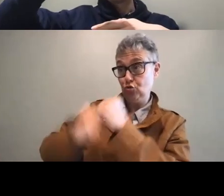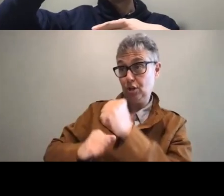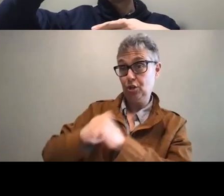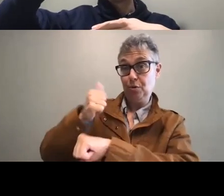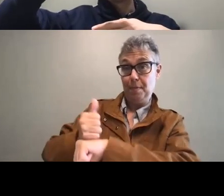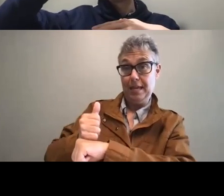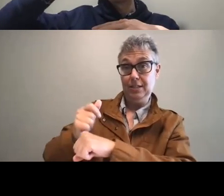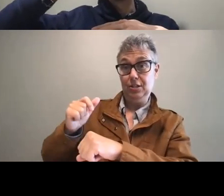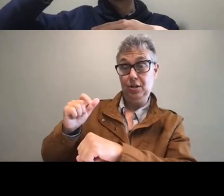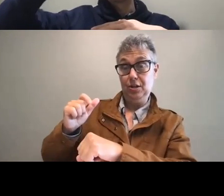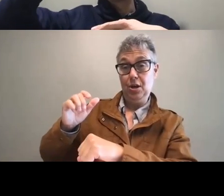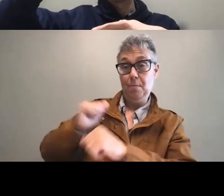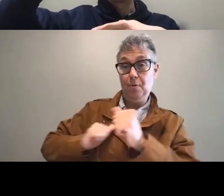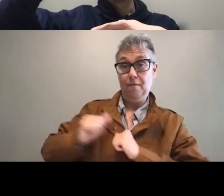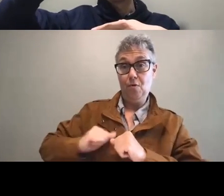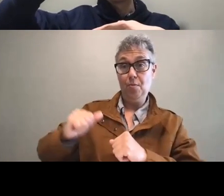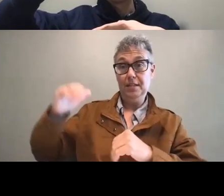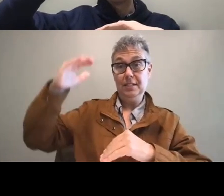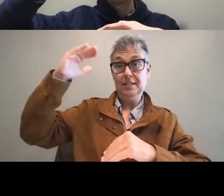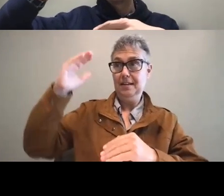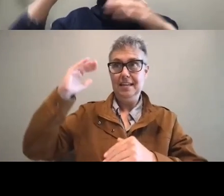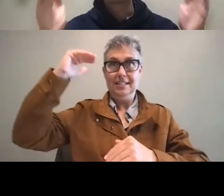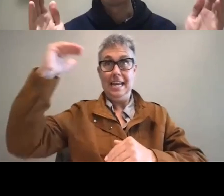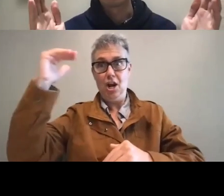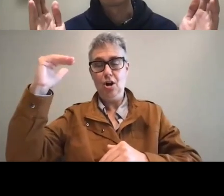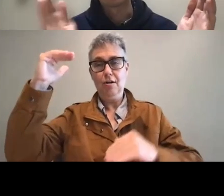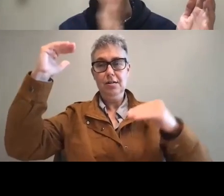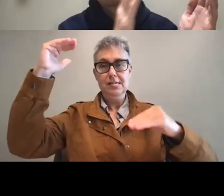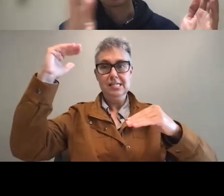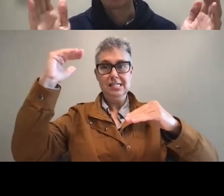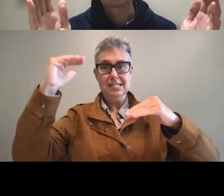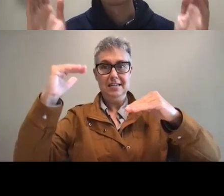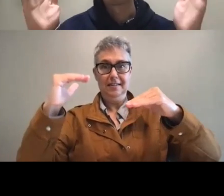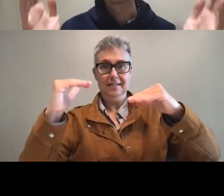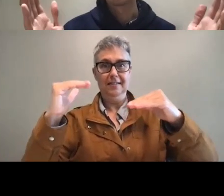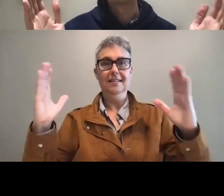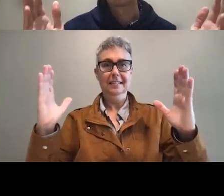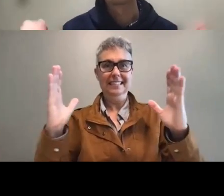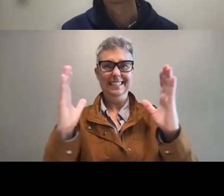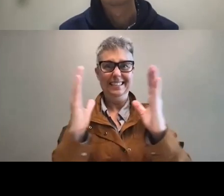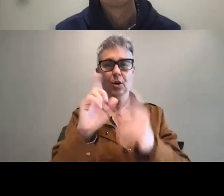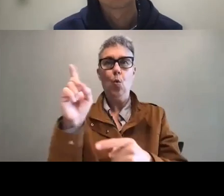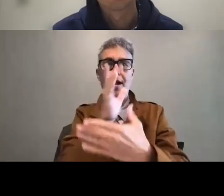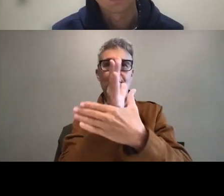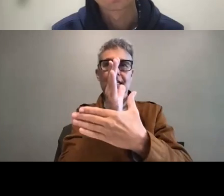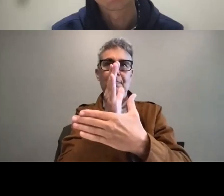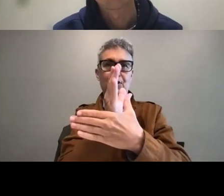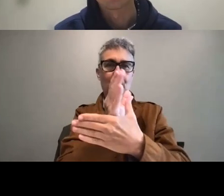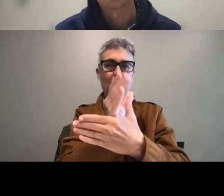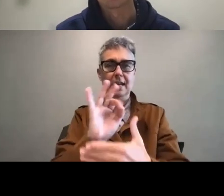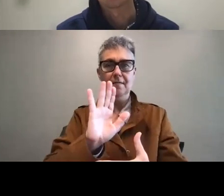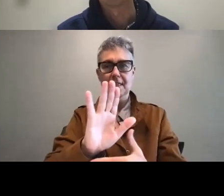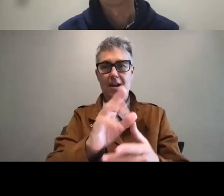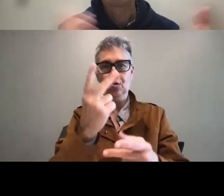then ideally, if we model the structure as latent variable, we want to find a sweet spot in between, right? So that's sort